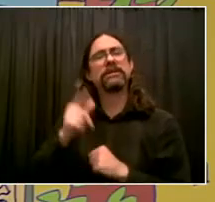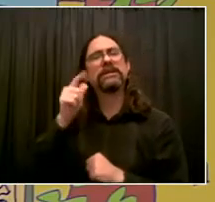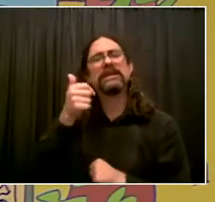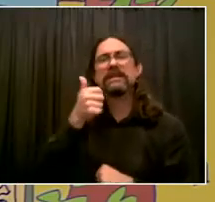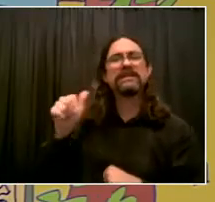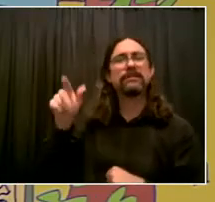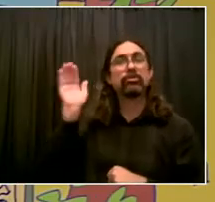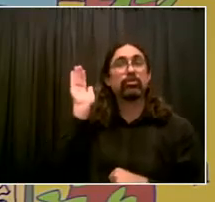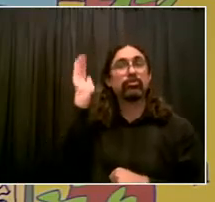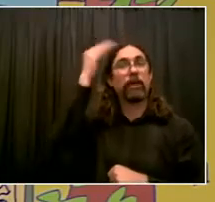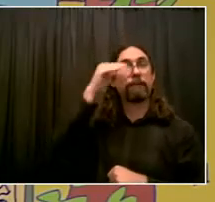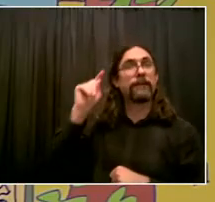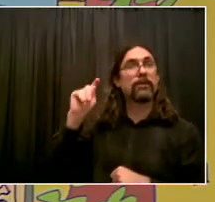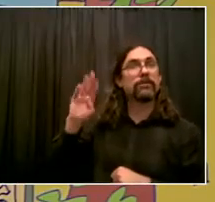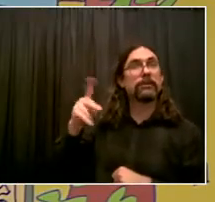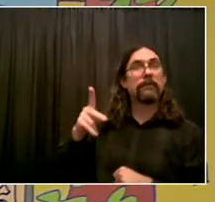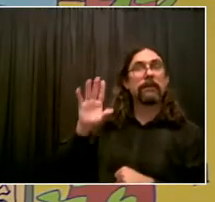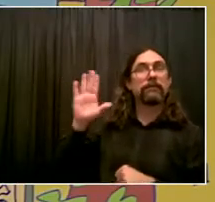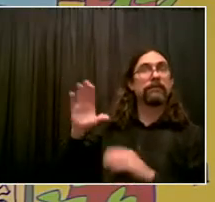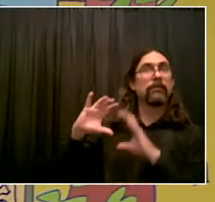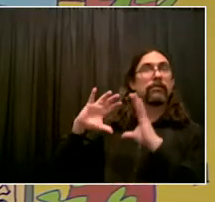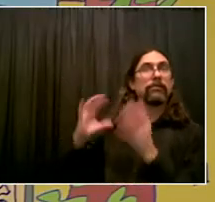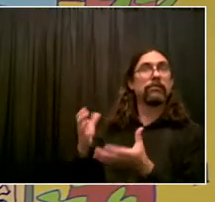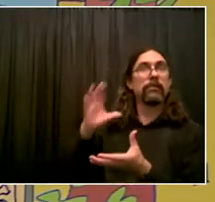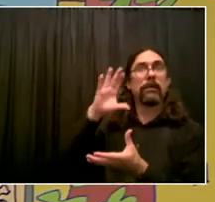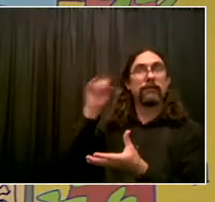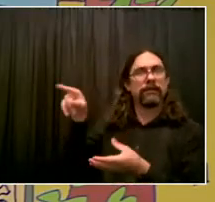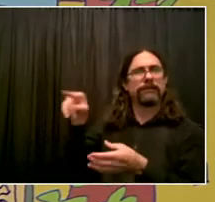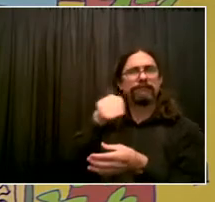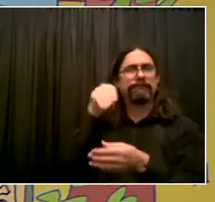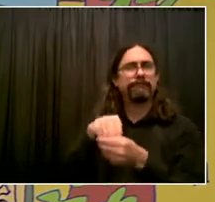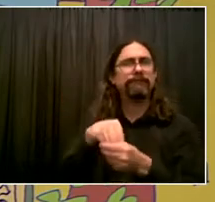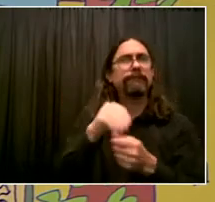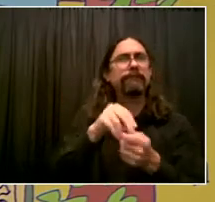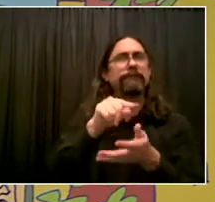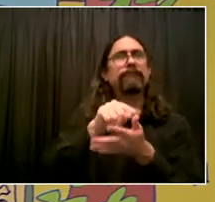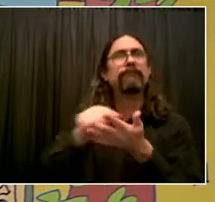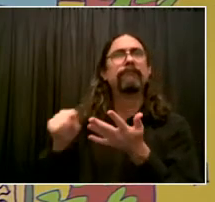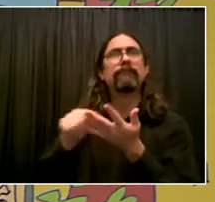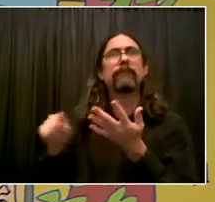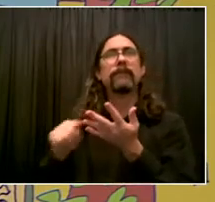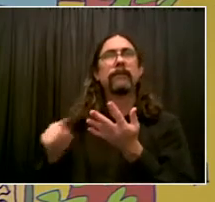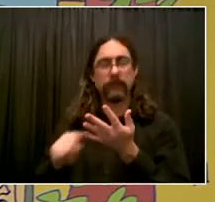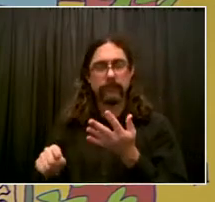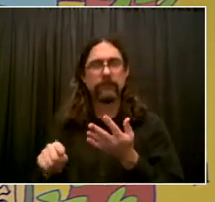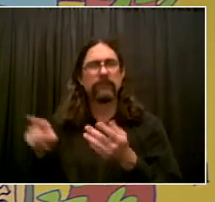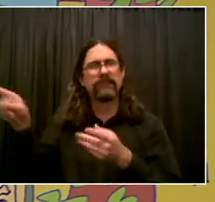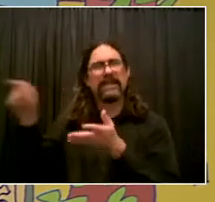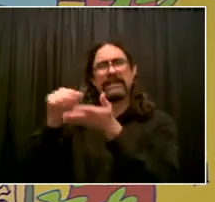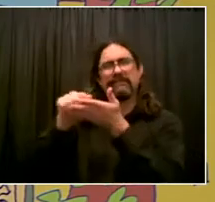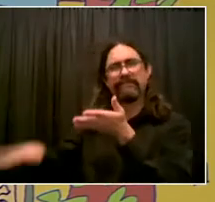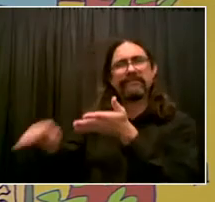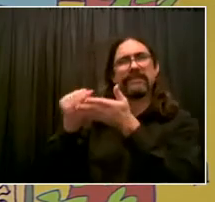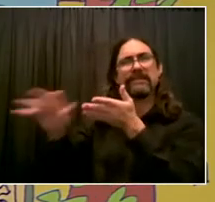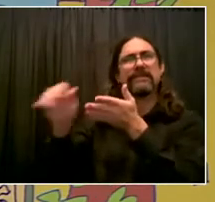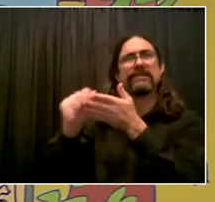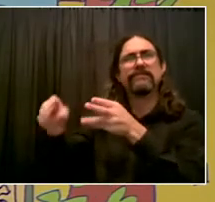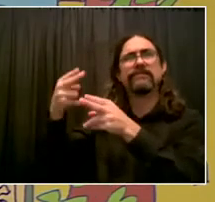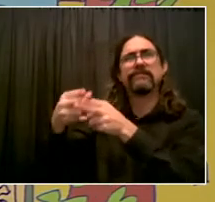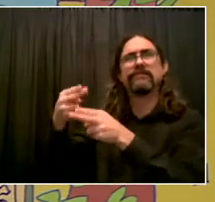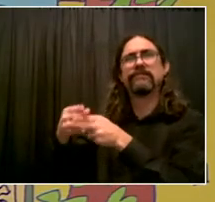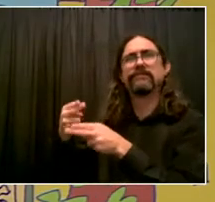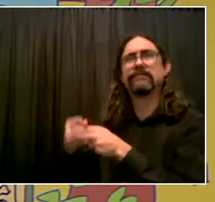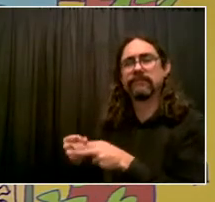now, of course, with the golf course in the Bronx, the Trump organization is suing you for $30 million. Critics say